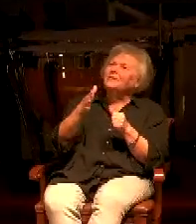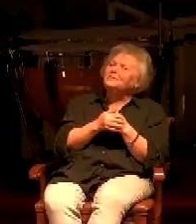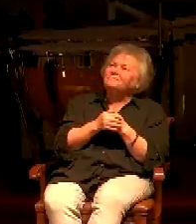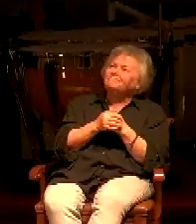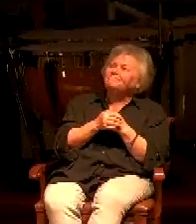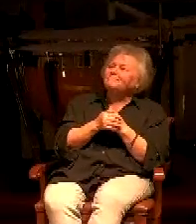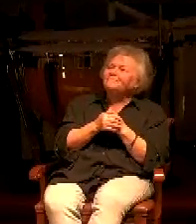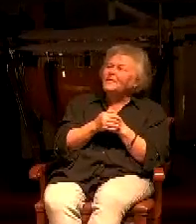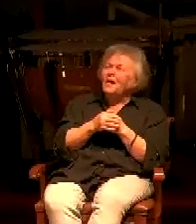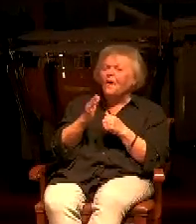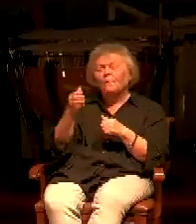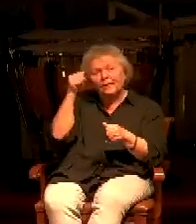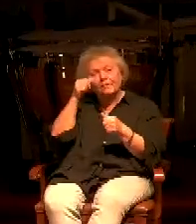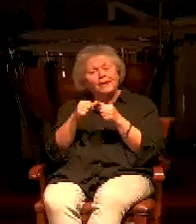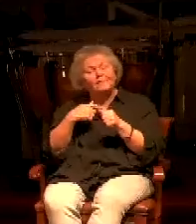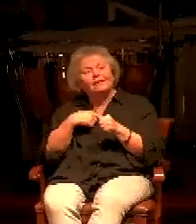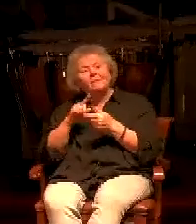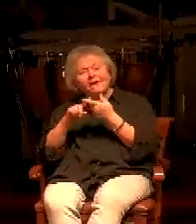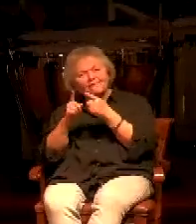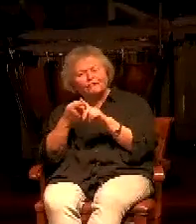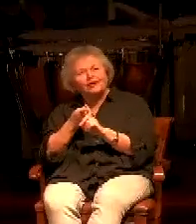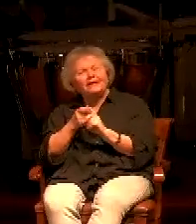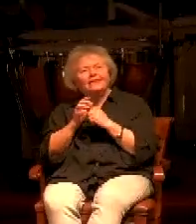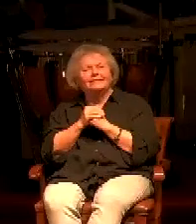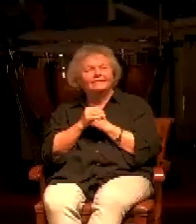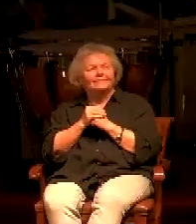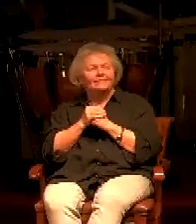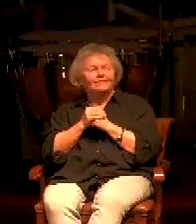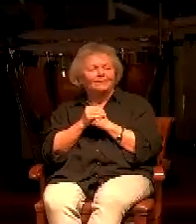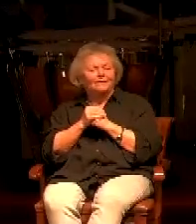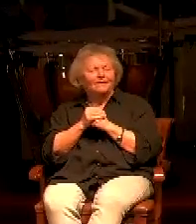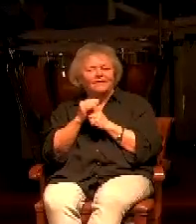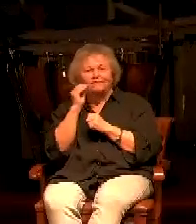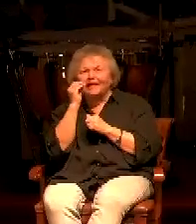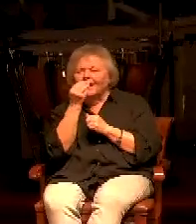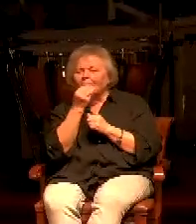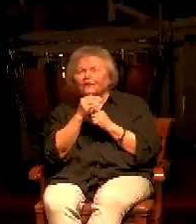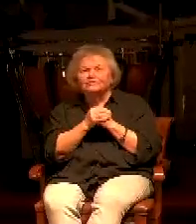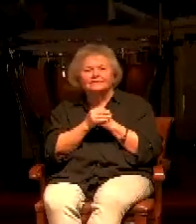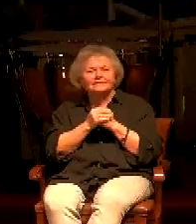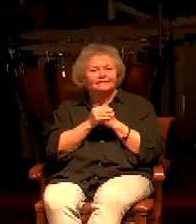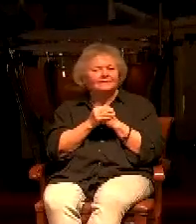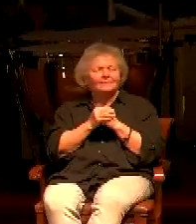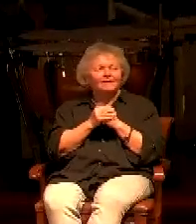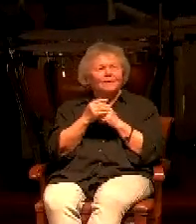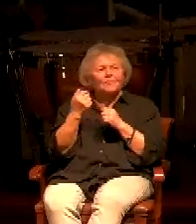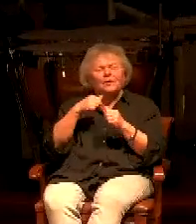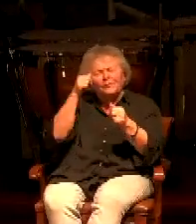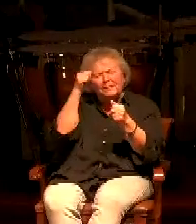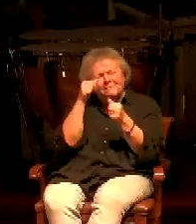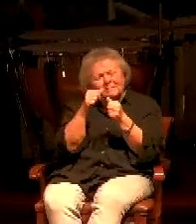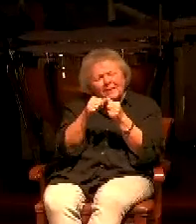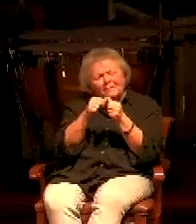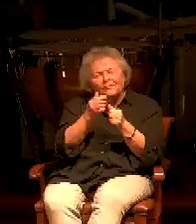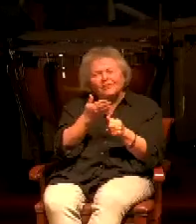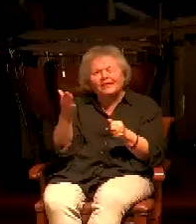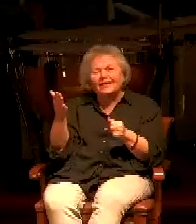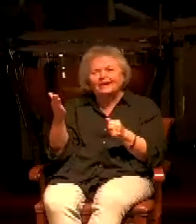of my friend. Oh, that reminded me of that fresh-cut field of grass we used to play on as a kid." We remember things through